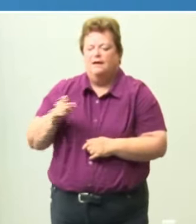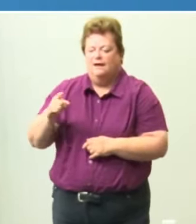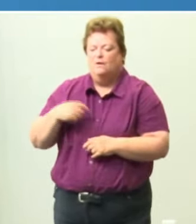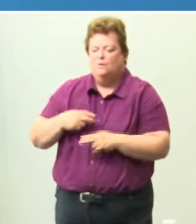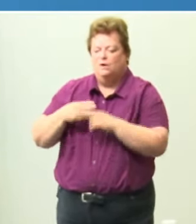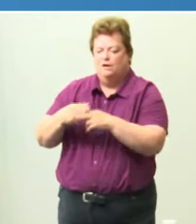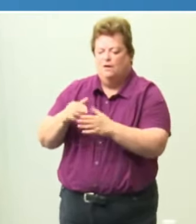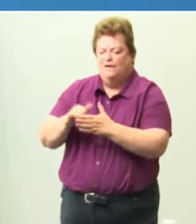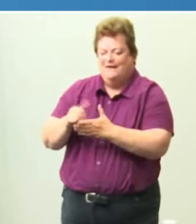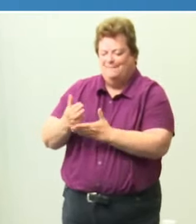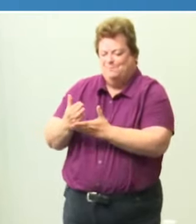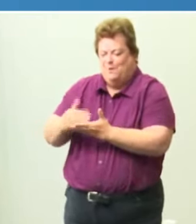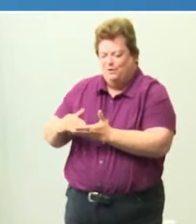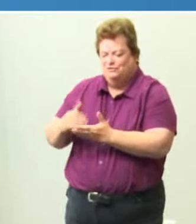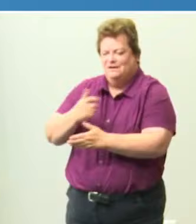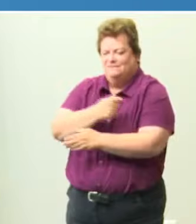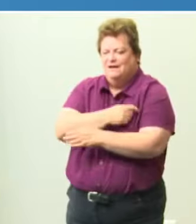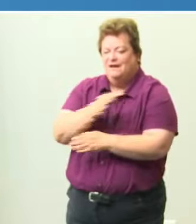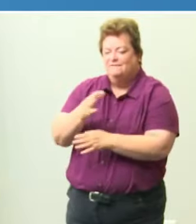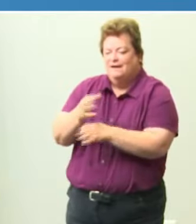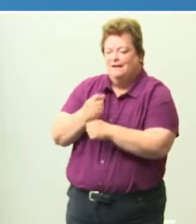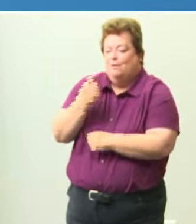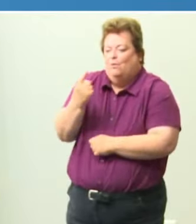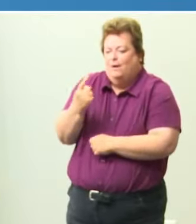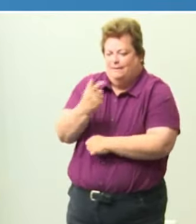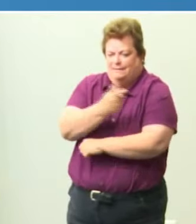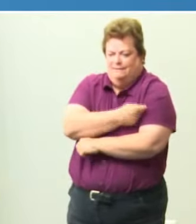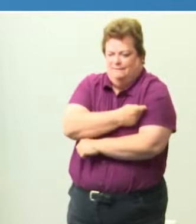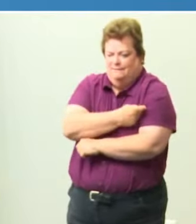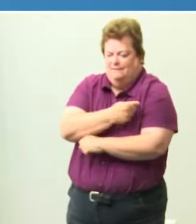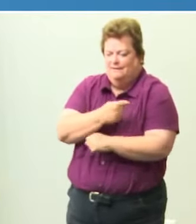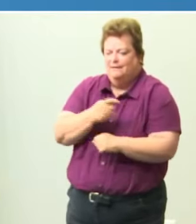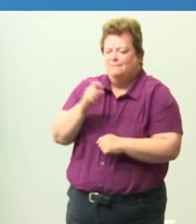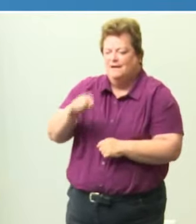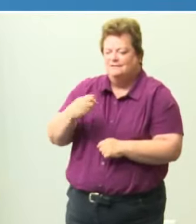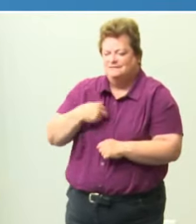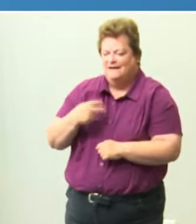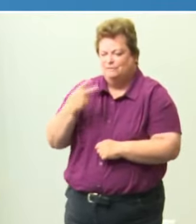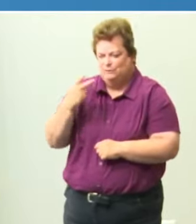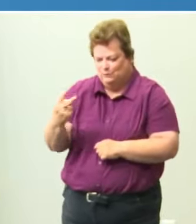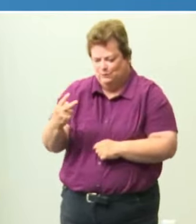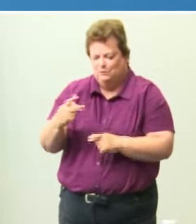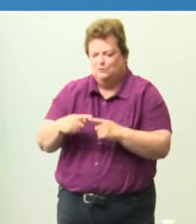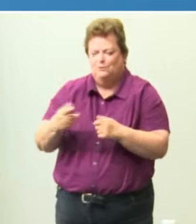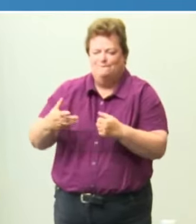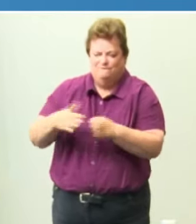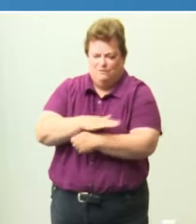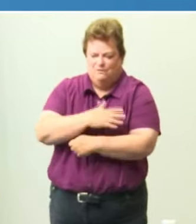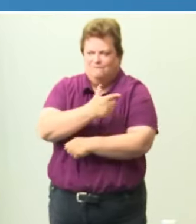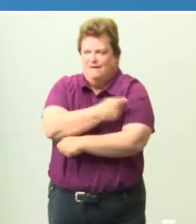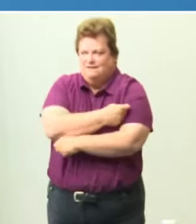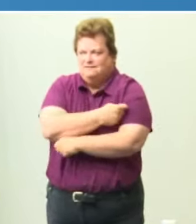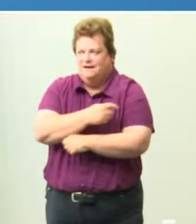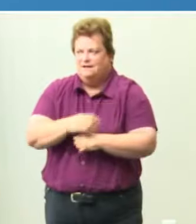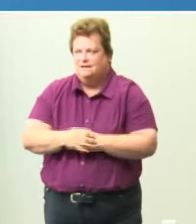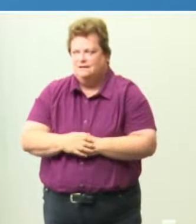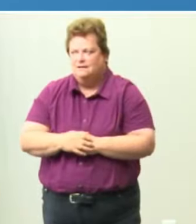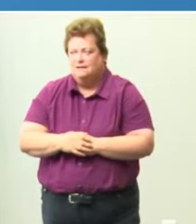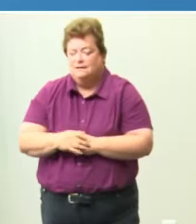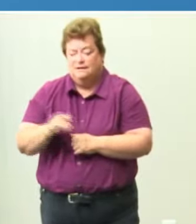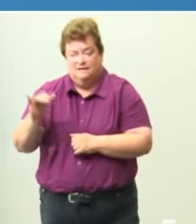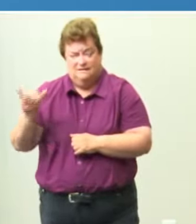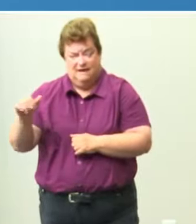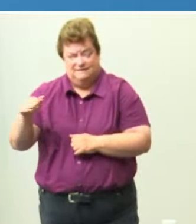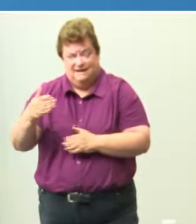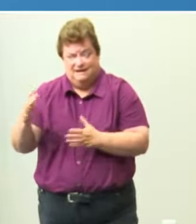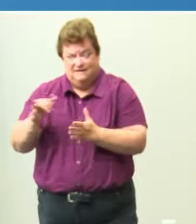partially vaccinated if you've had one dose. You have to have the 2 doses to be considered fully vaccinated. And is that anything